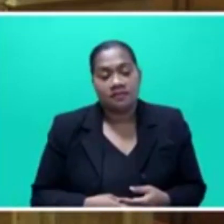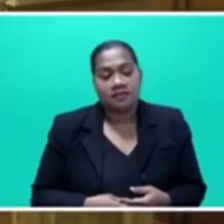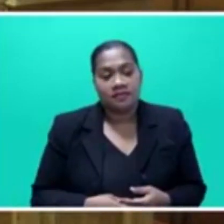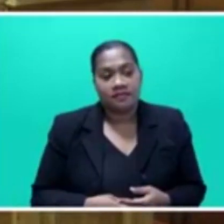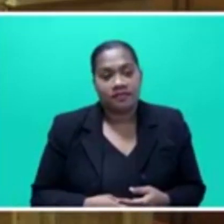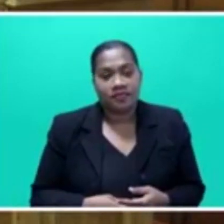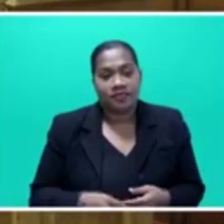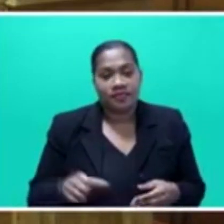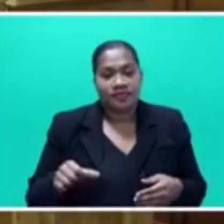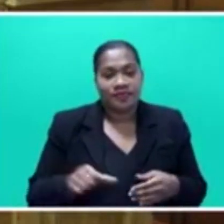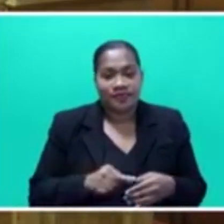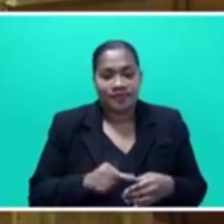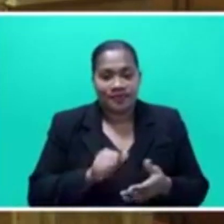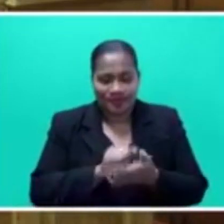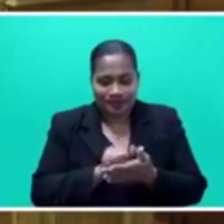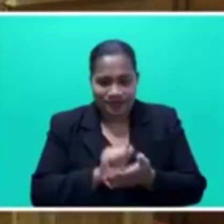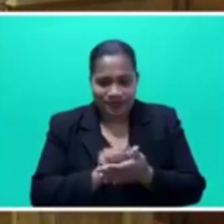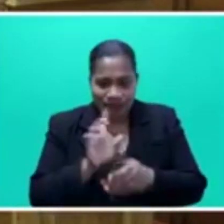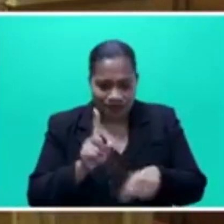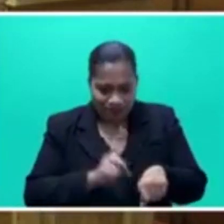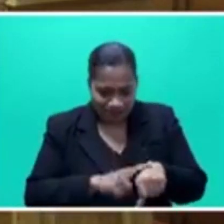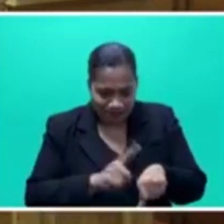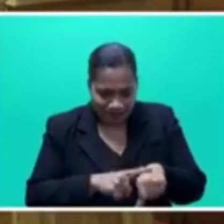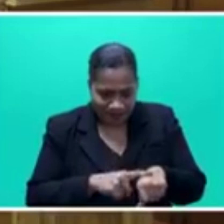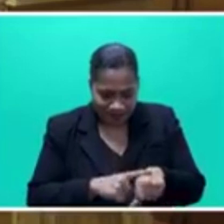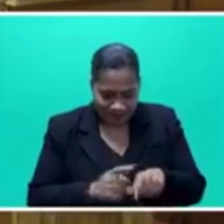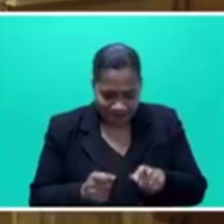administer your time, and you can make use of the...